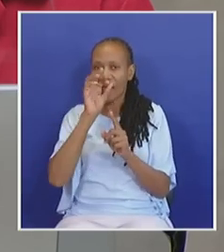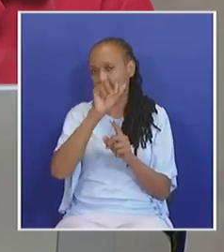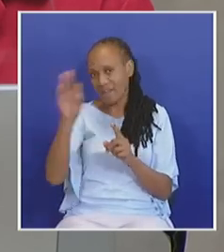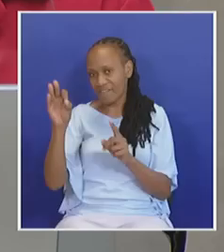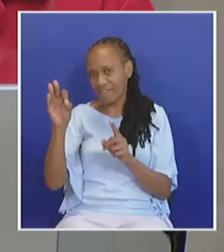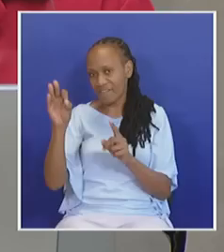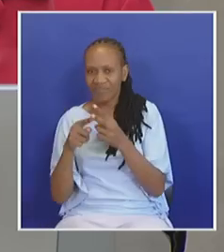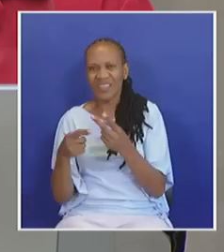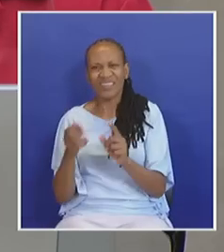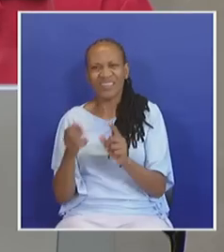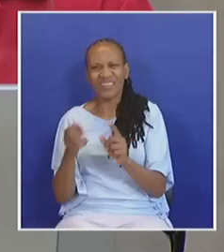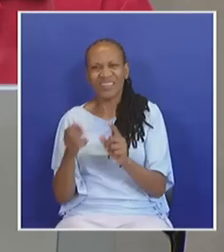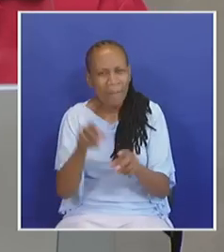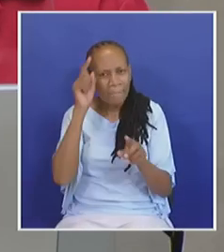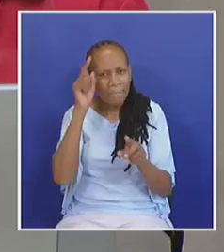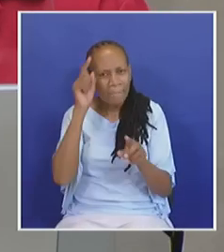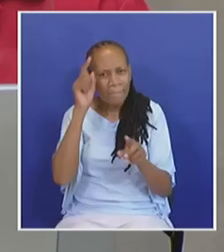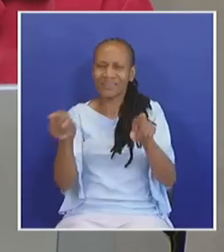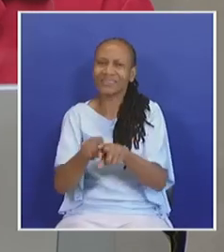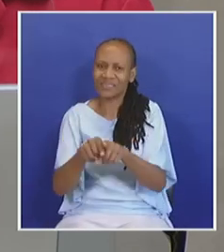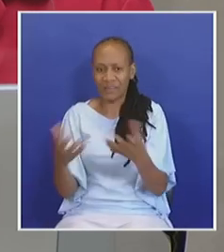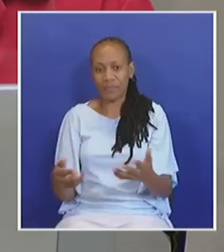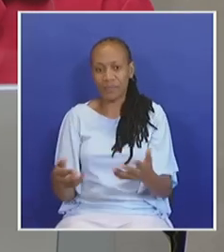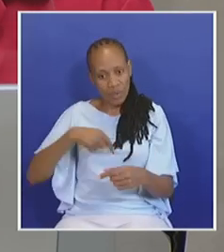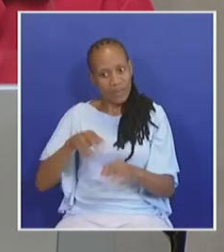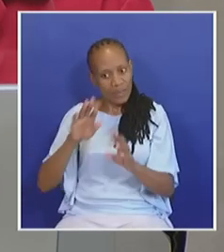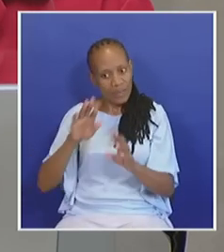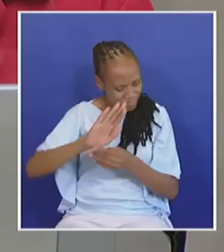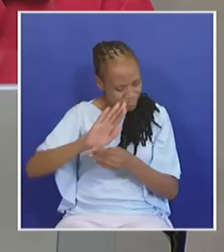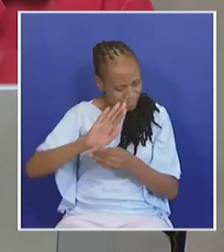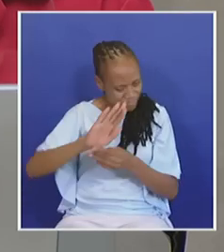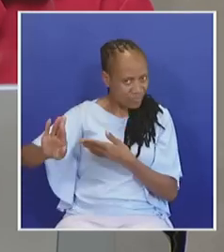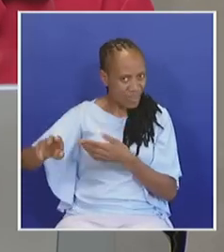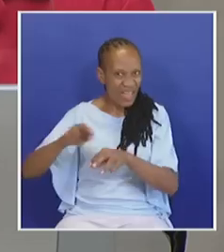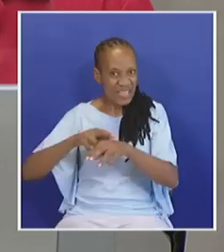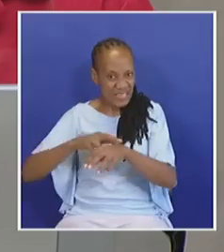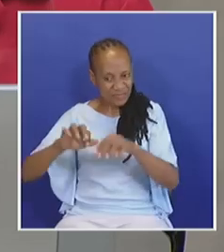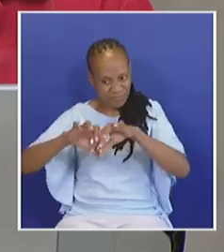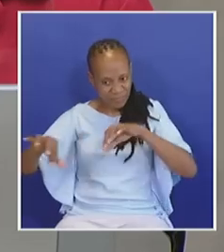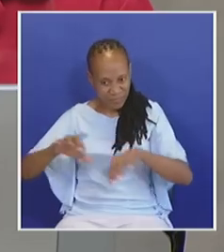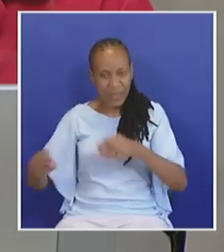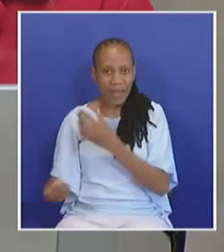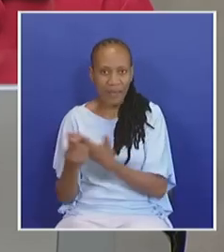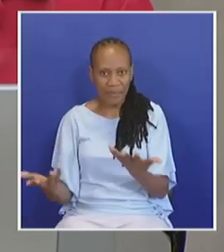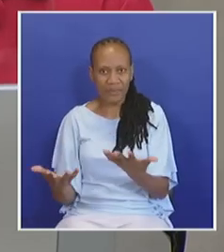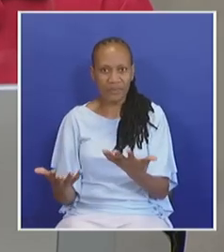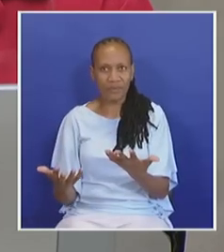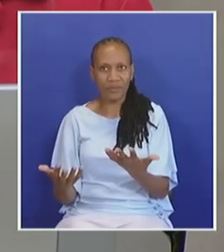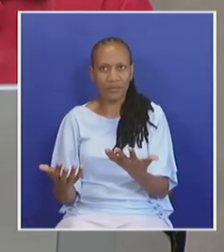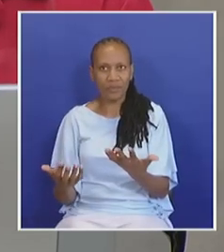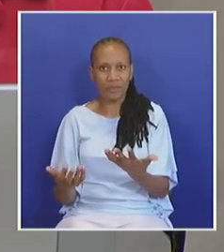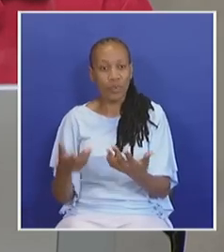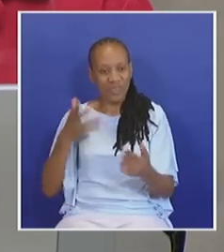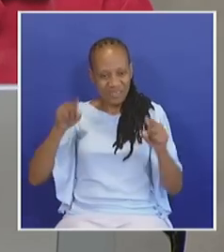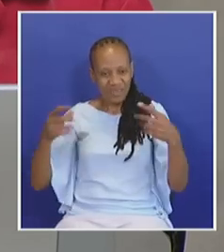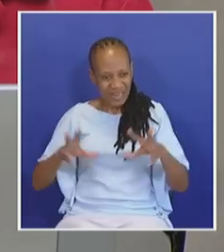fight to end racism, and we must guard against the tendency to make victims perpetrators and to make perpetrator